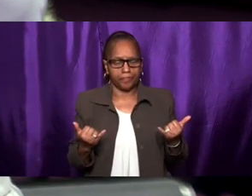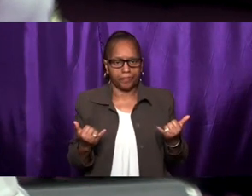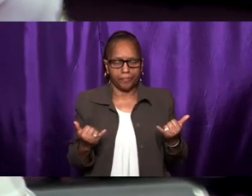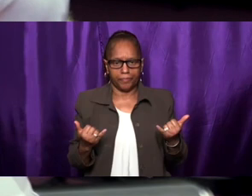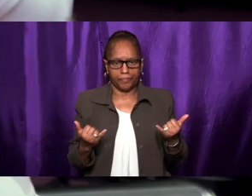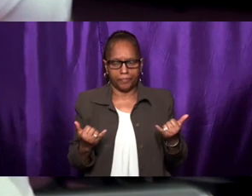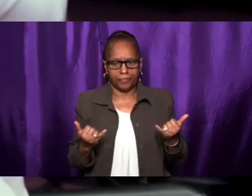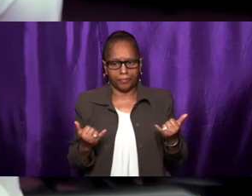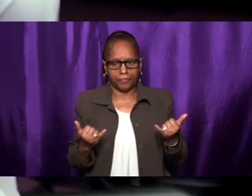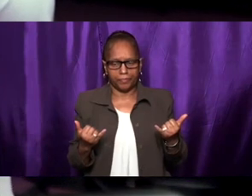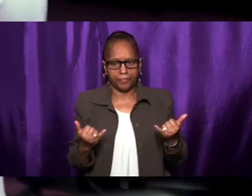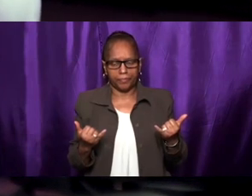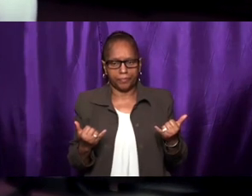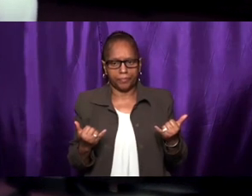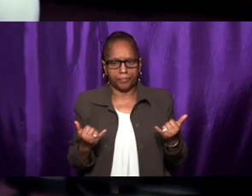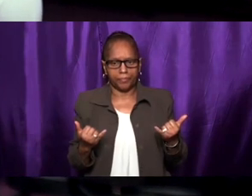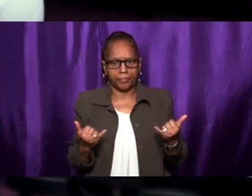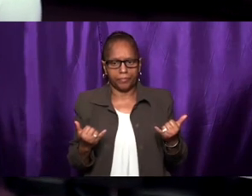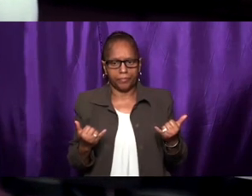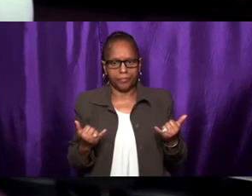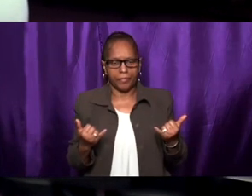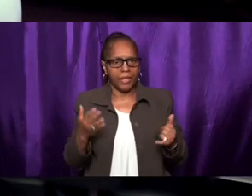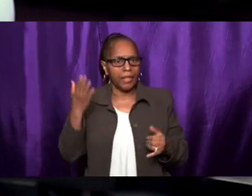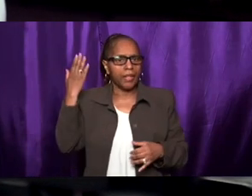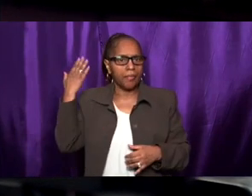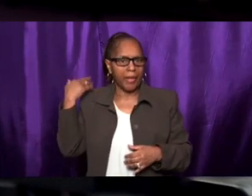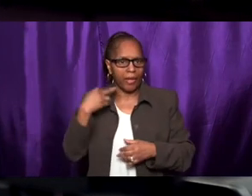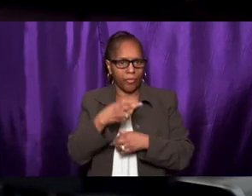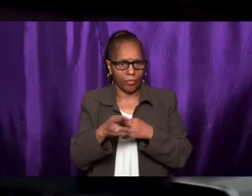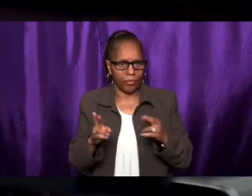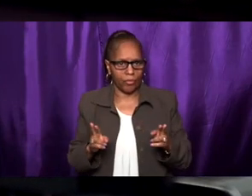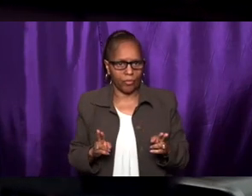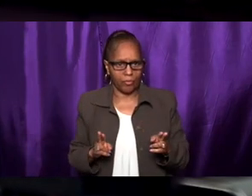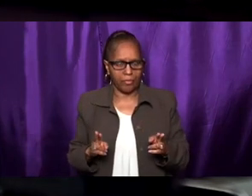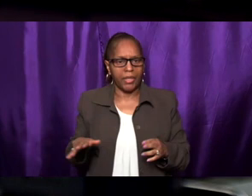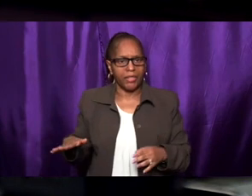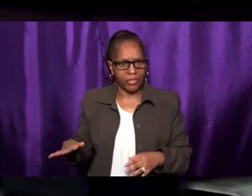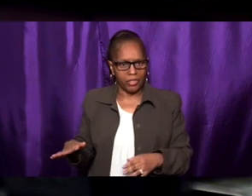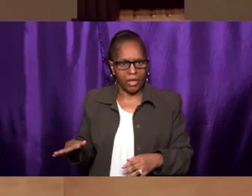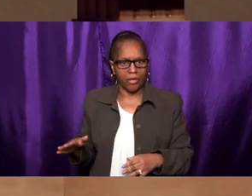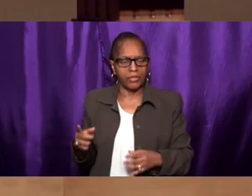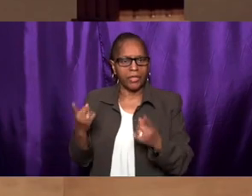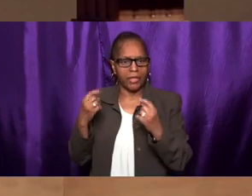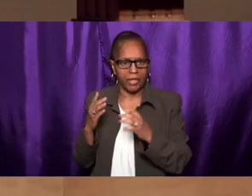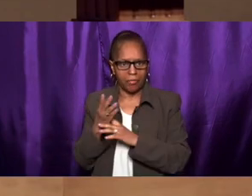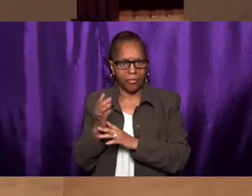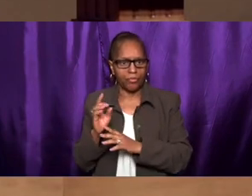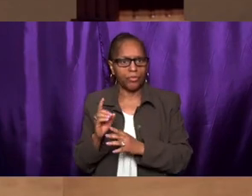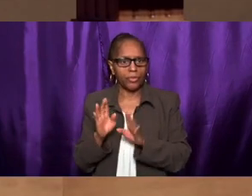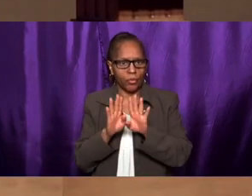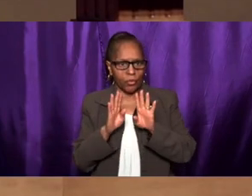thank you, God. In the back row, the child that just walked through the door,